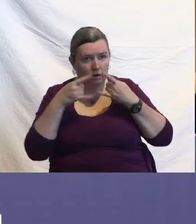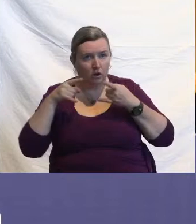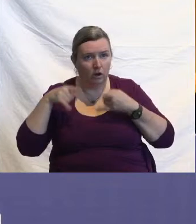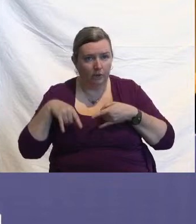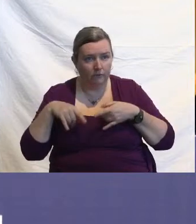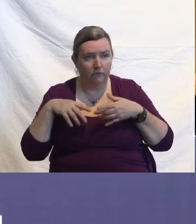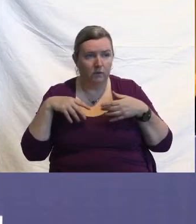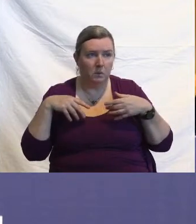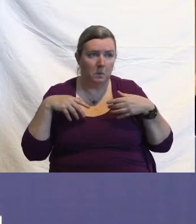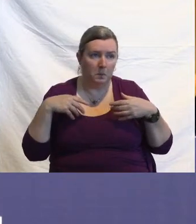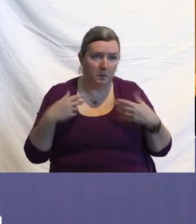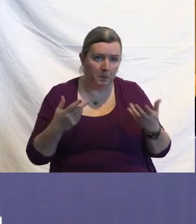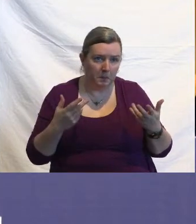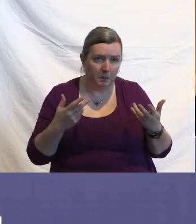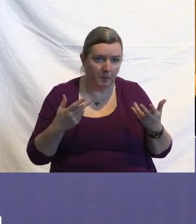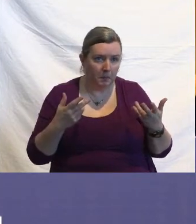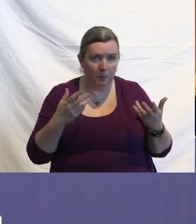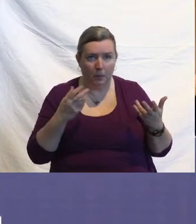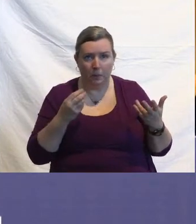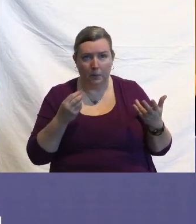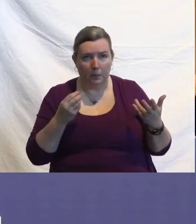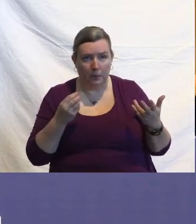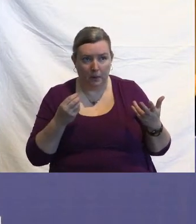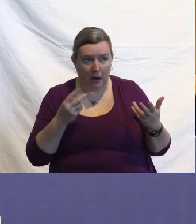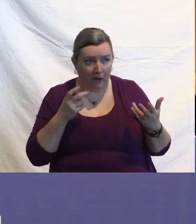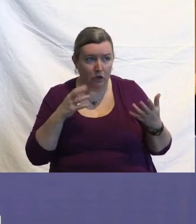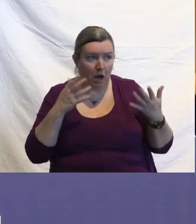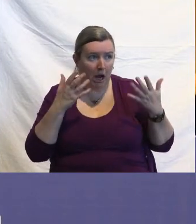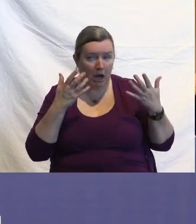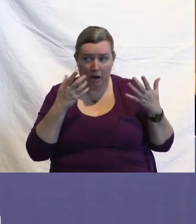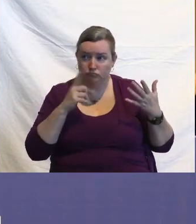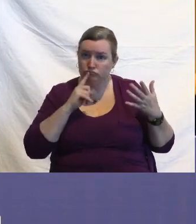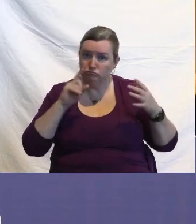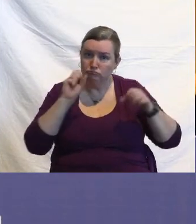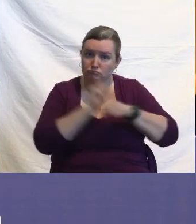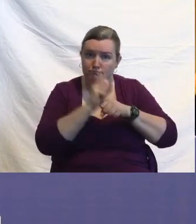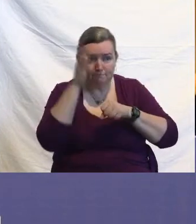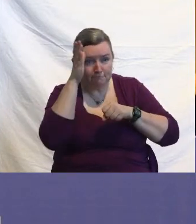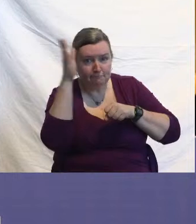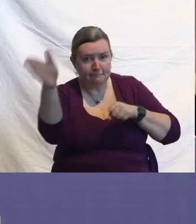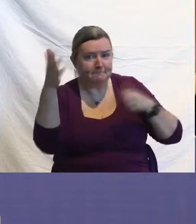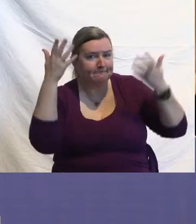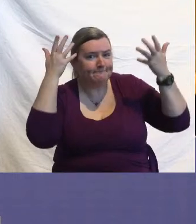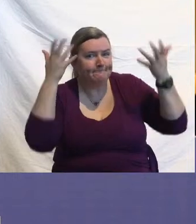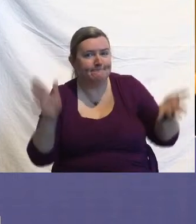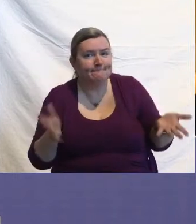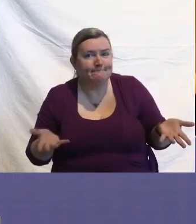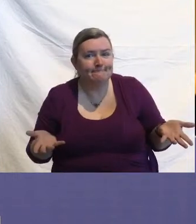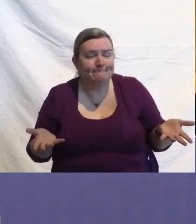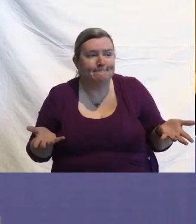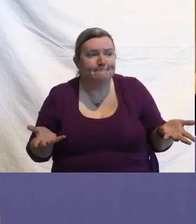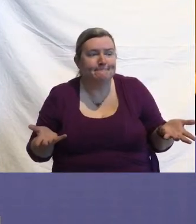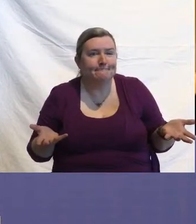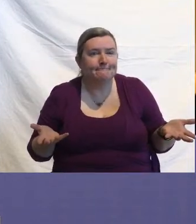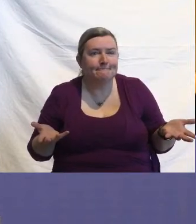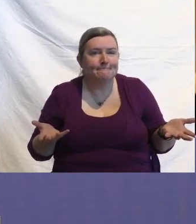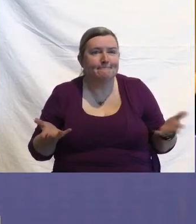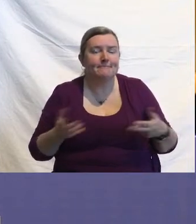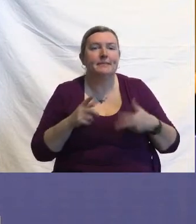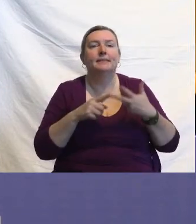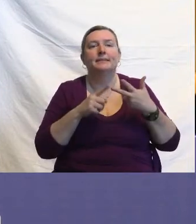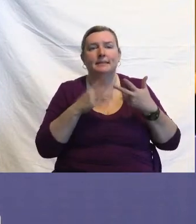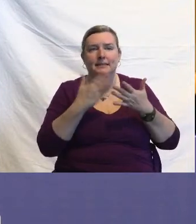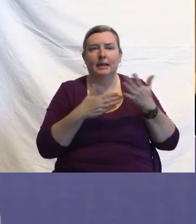this is going to be? And what would you say, Governor, to people who I'm sure will say immediately that you're trying